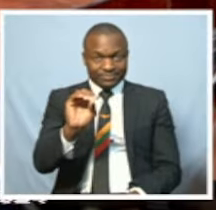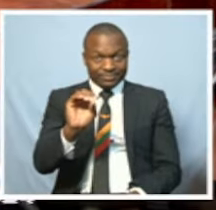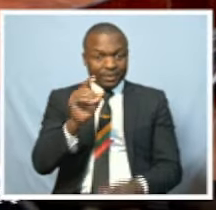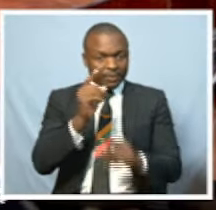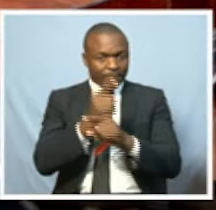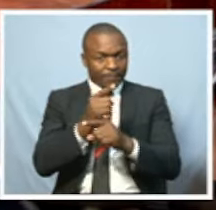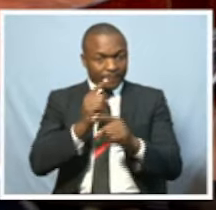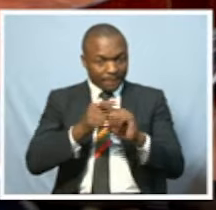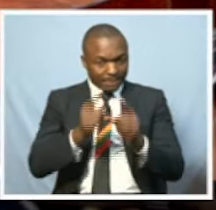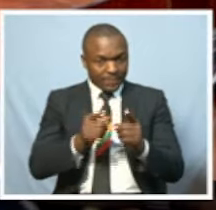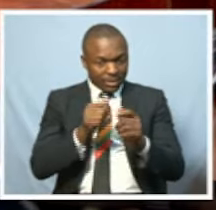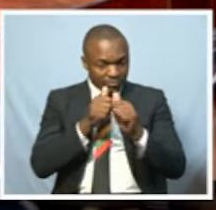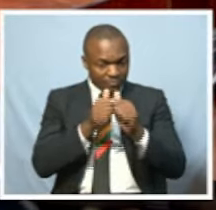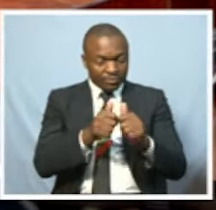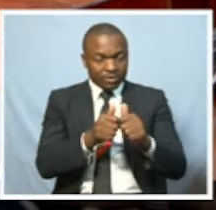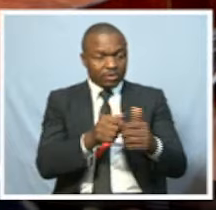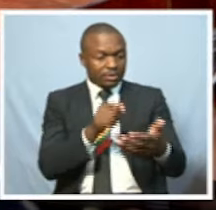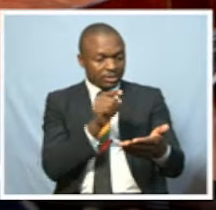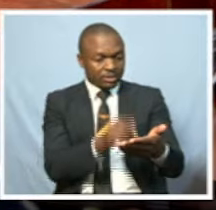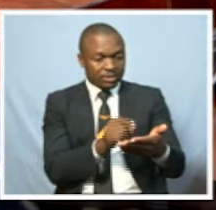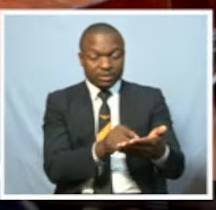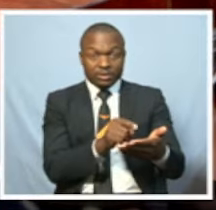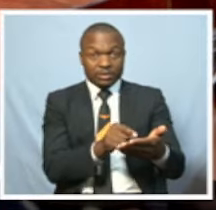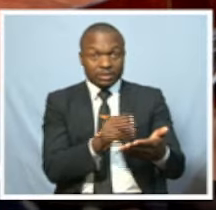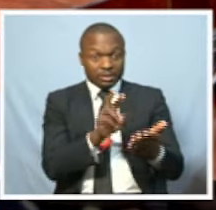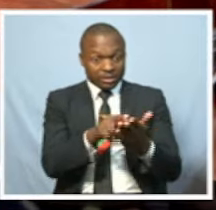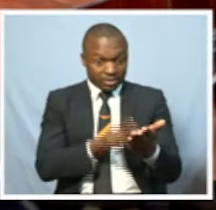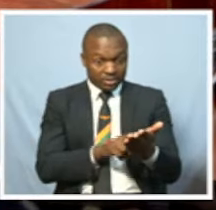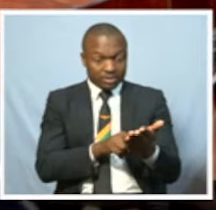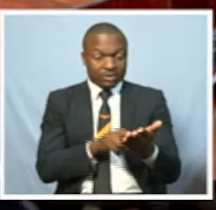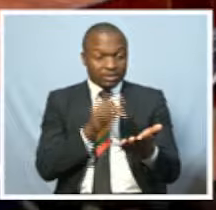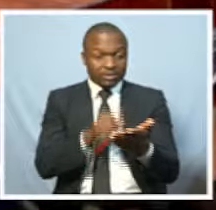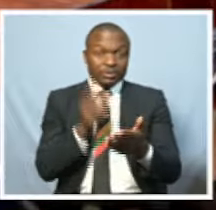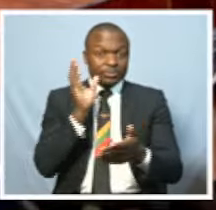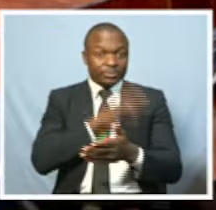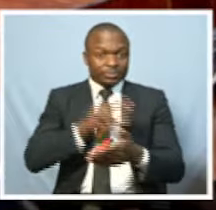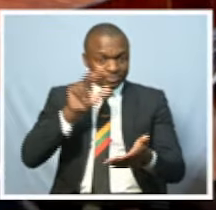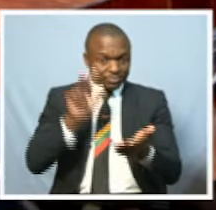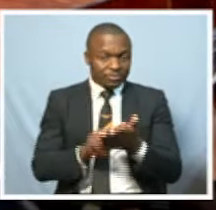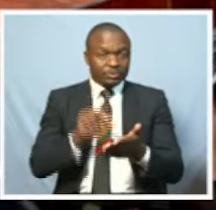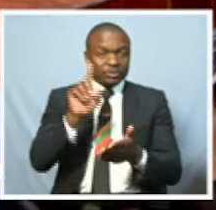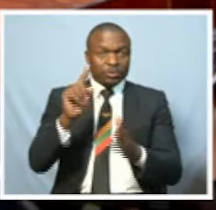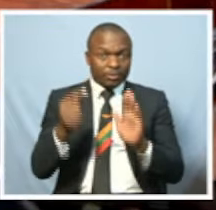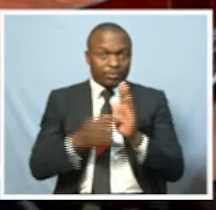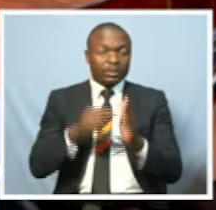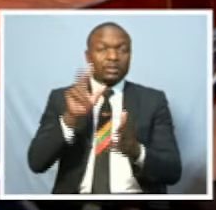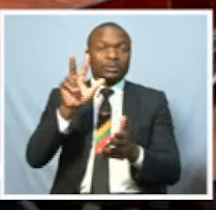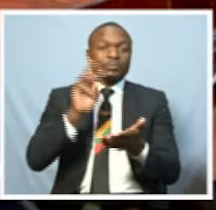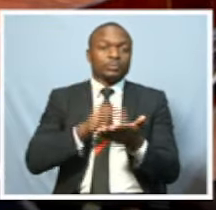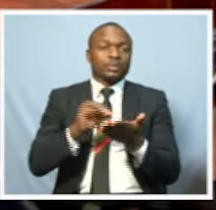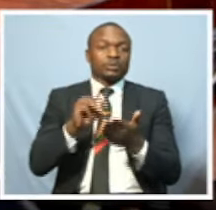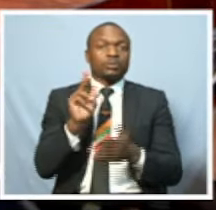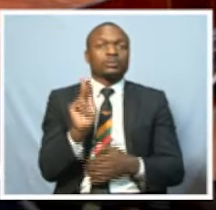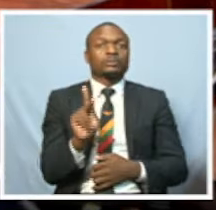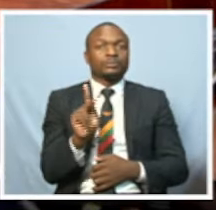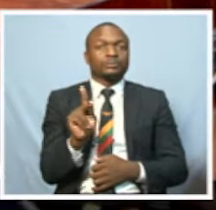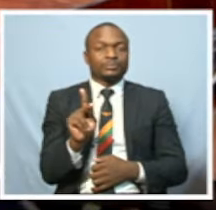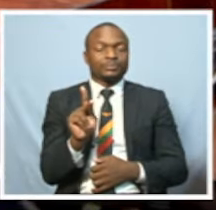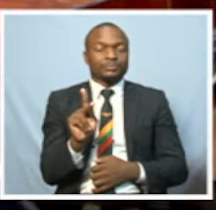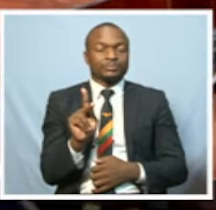But according to the document you've given us here, which is duly signed, it has 1.3 million kwacha.